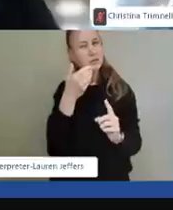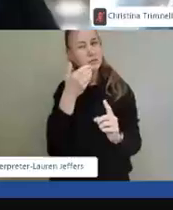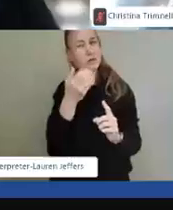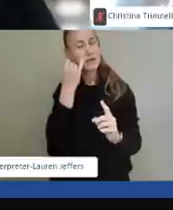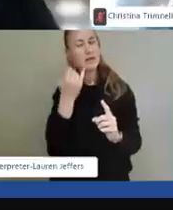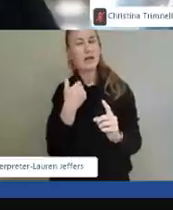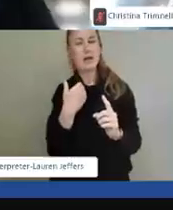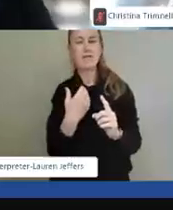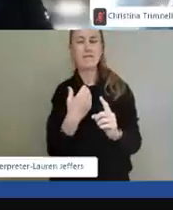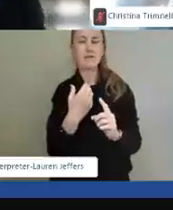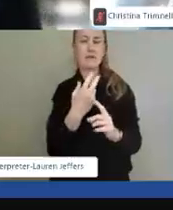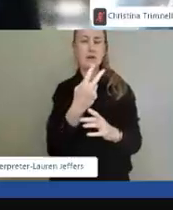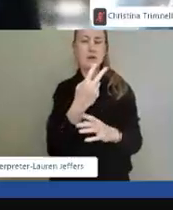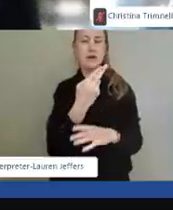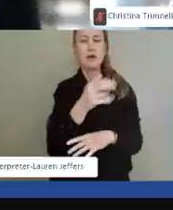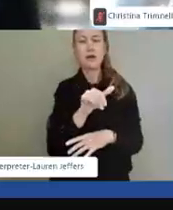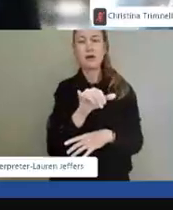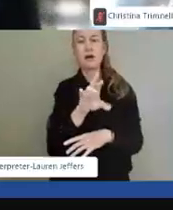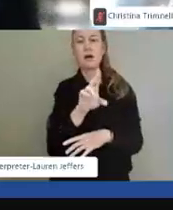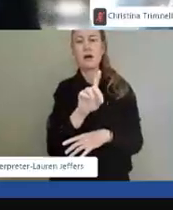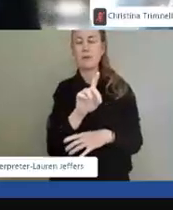some people that want to stay